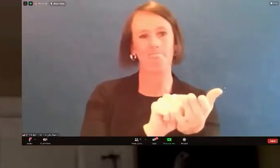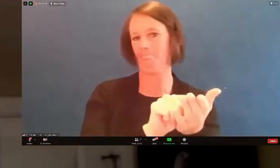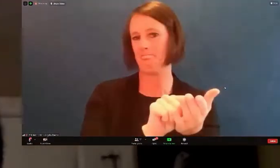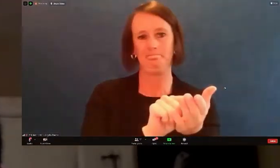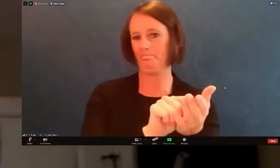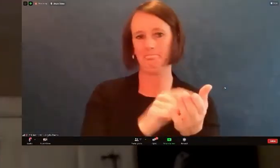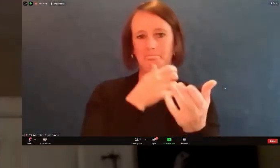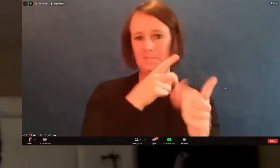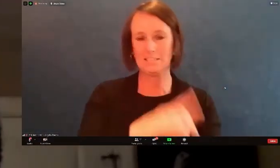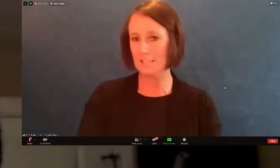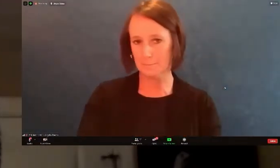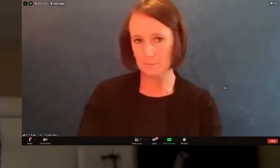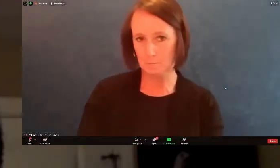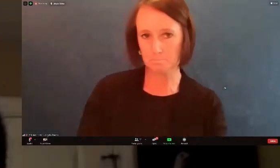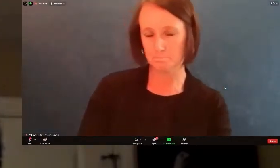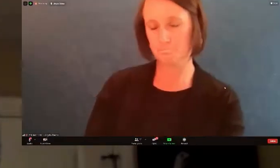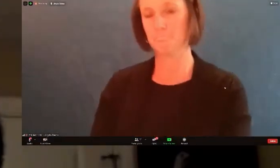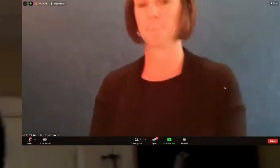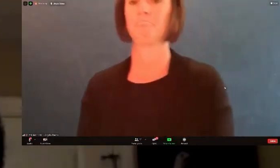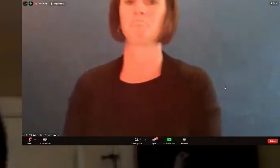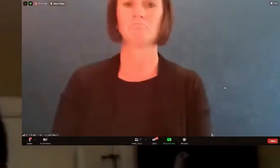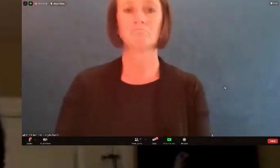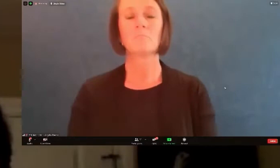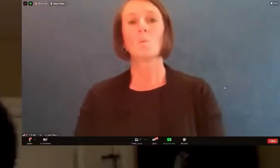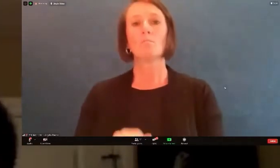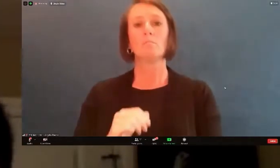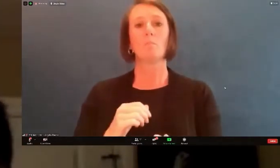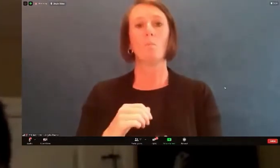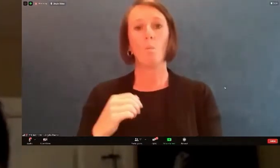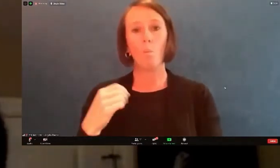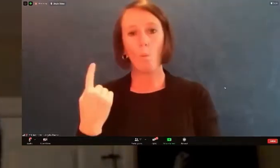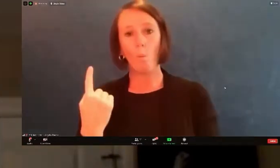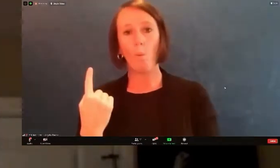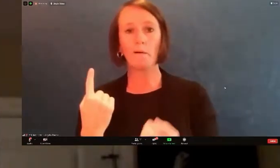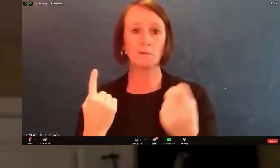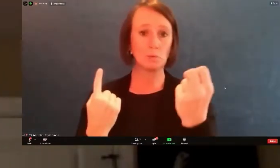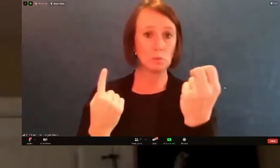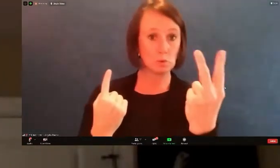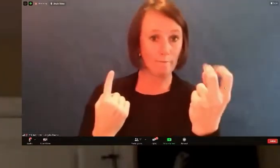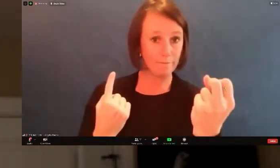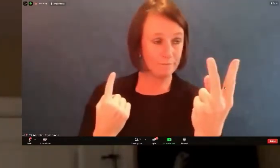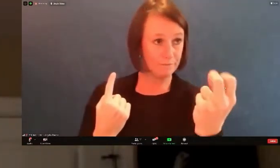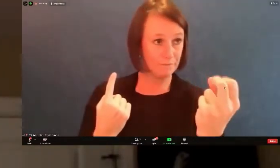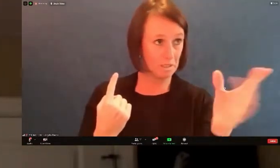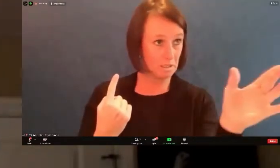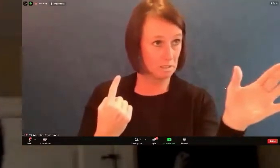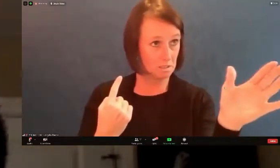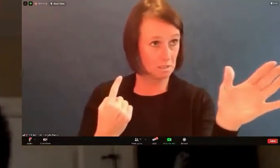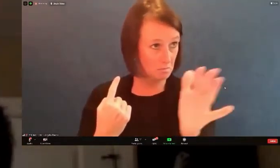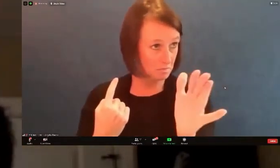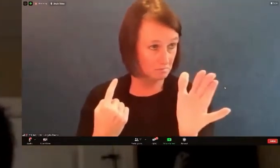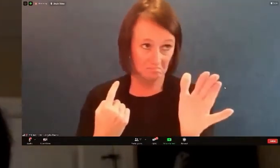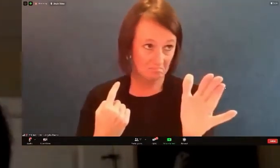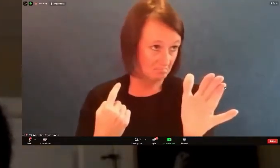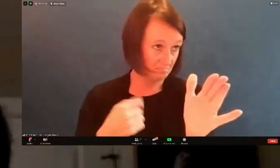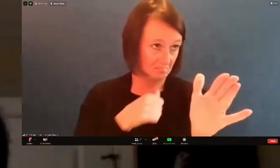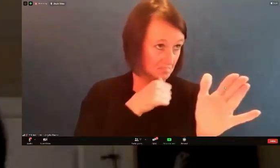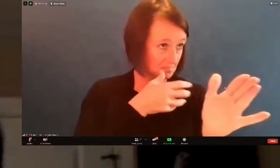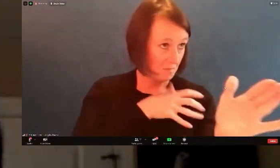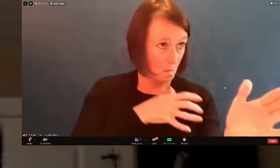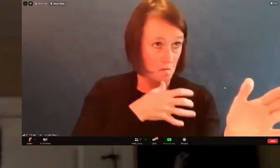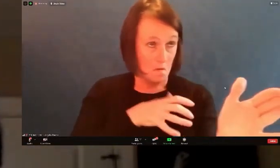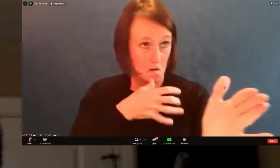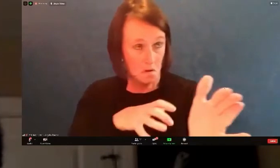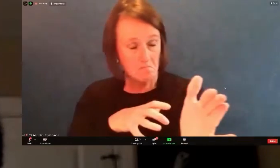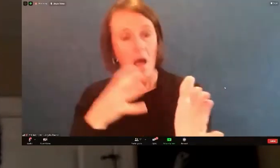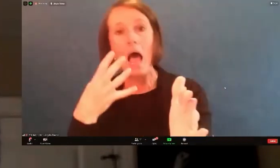their poetry to their children's books to their novel, their novella, their nonfiction, I think those days are gone. And I think it has to be that way. I know